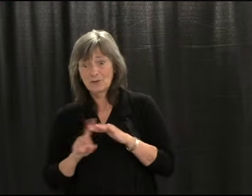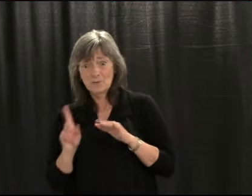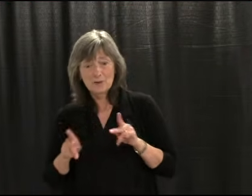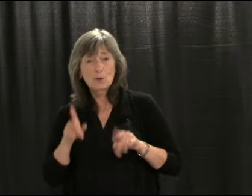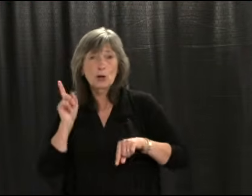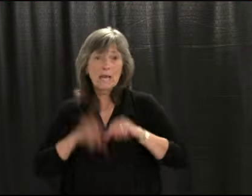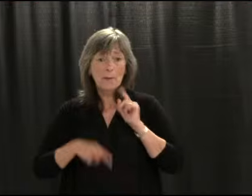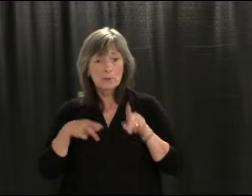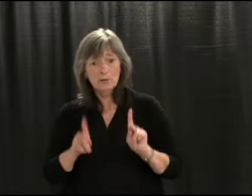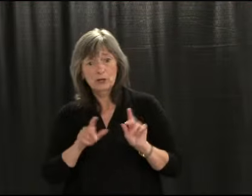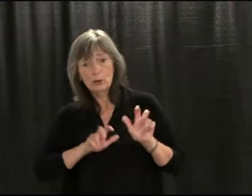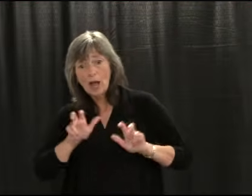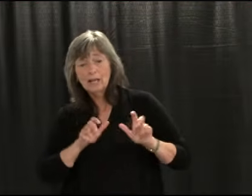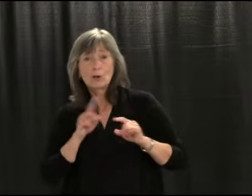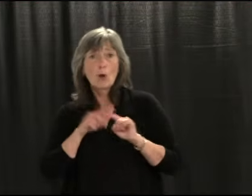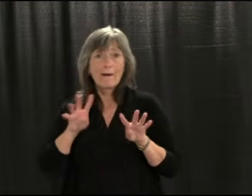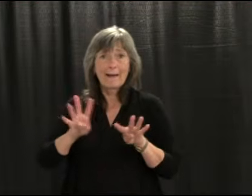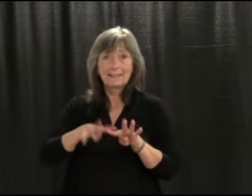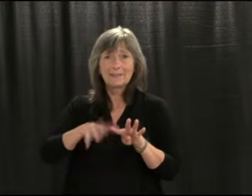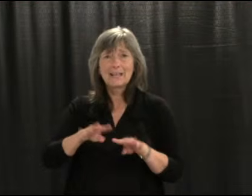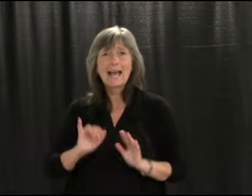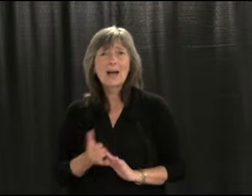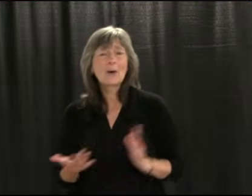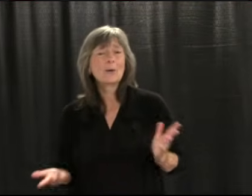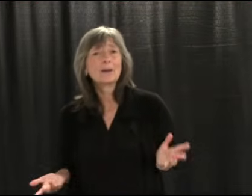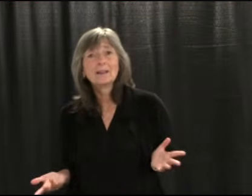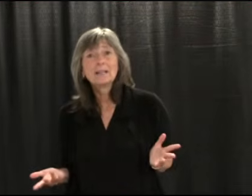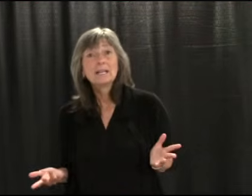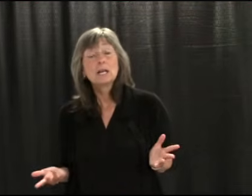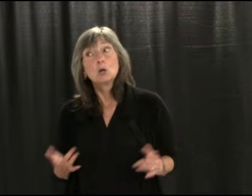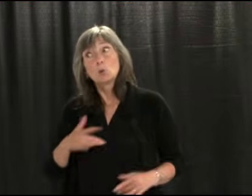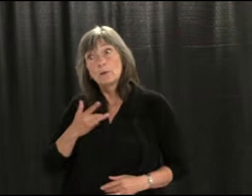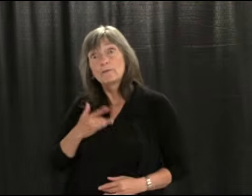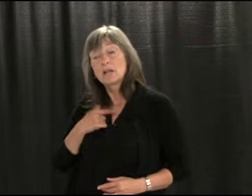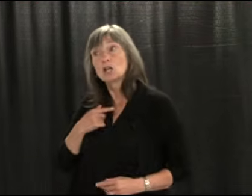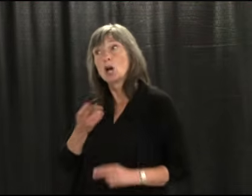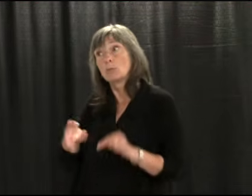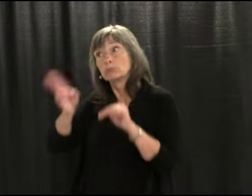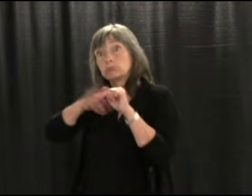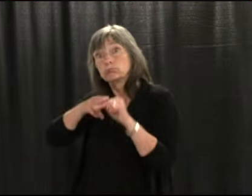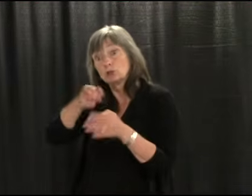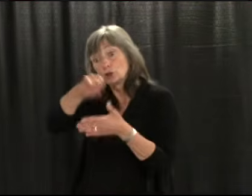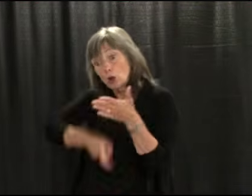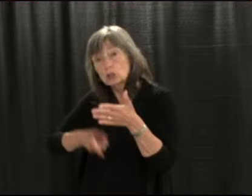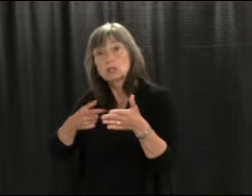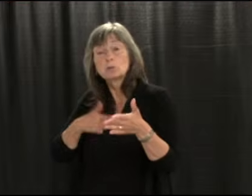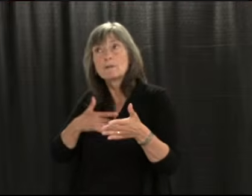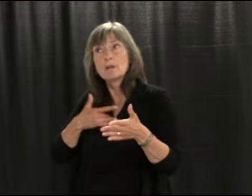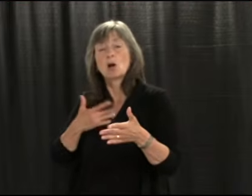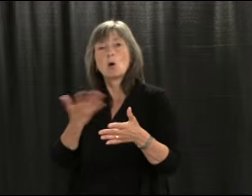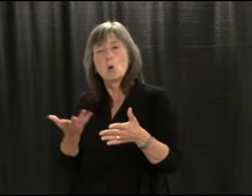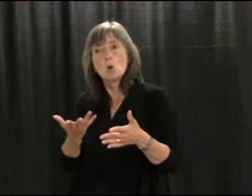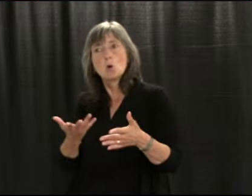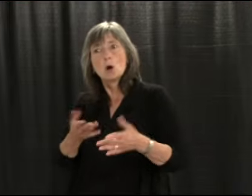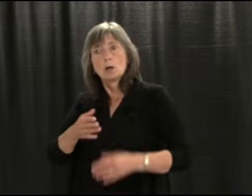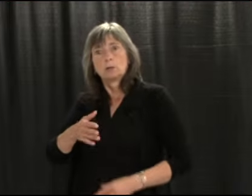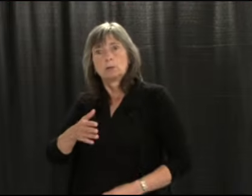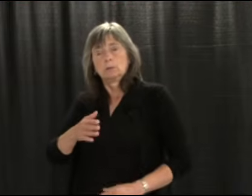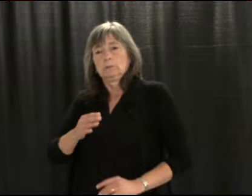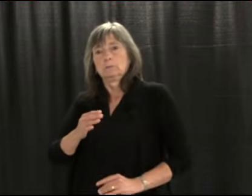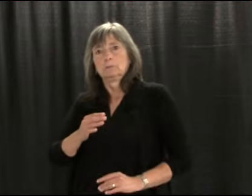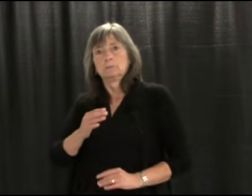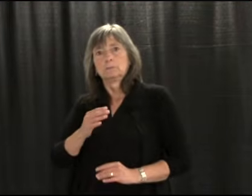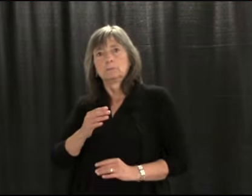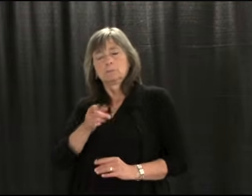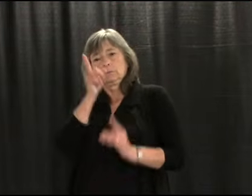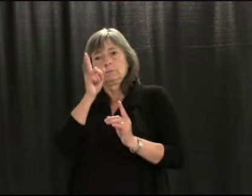live in or near woods. We felt that taking the steps with the fines will put pressure on people to be careful and